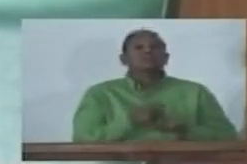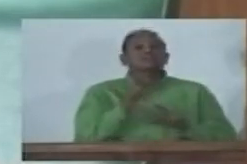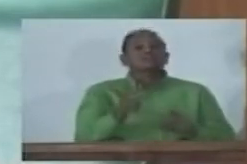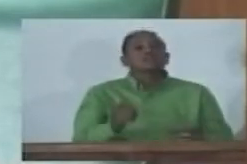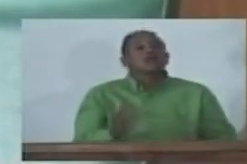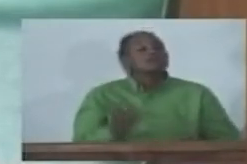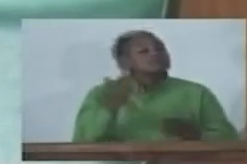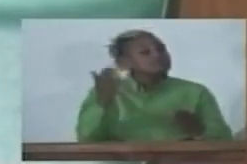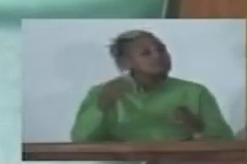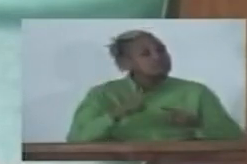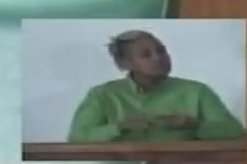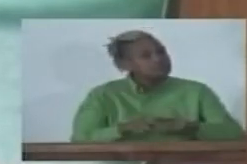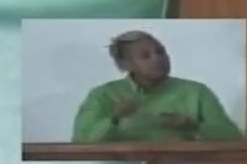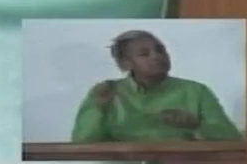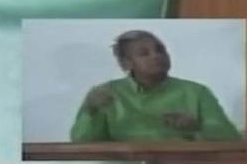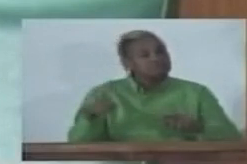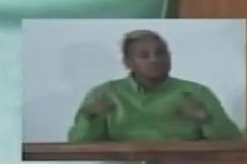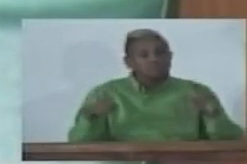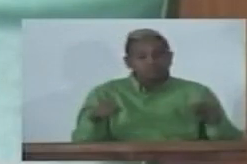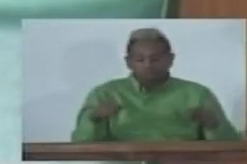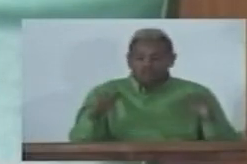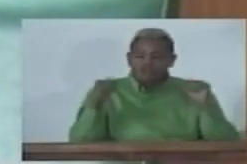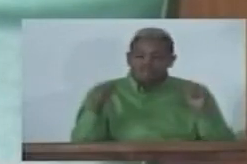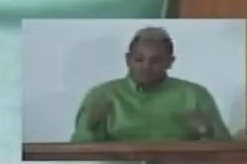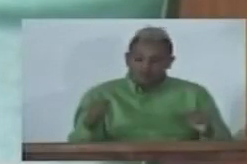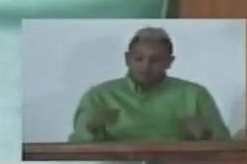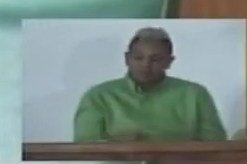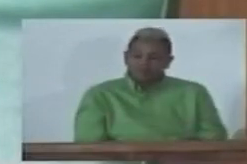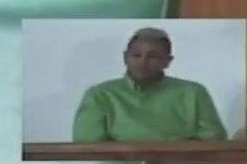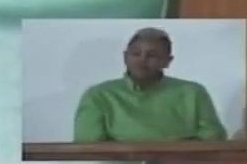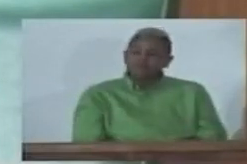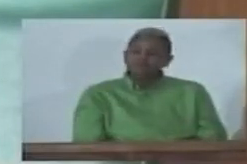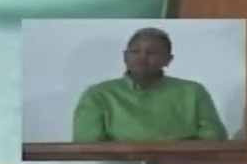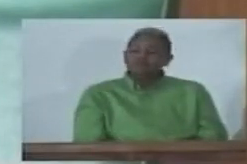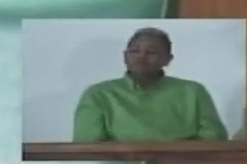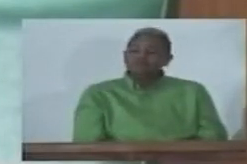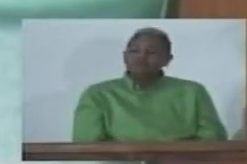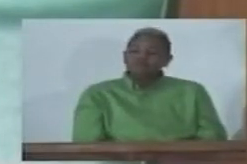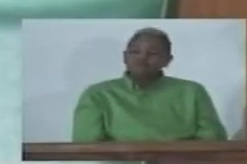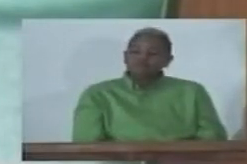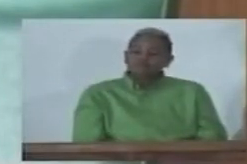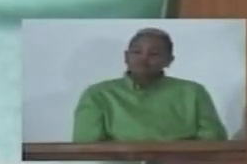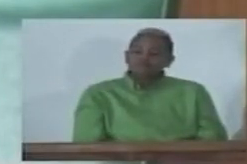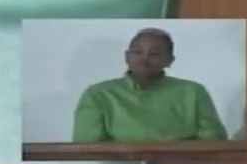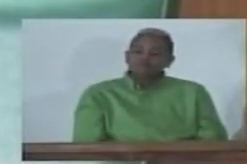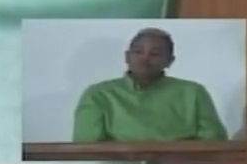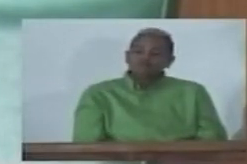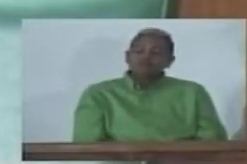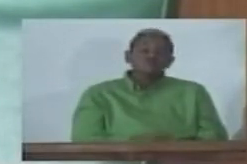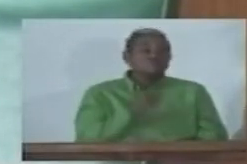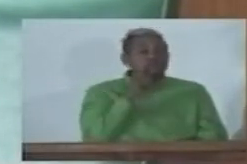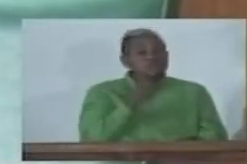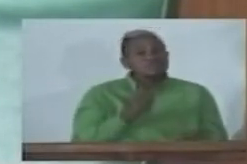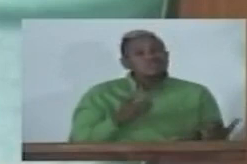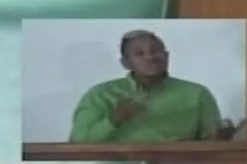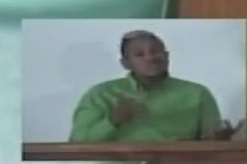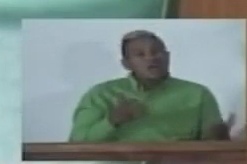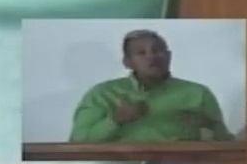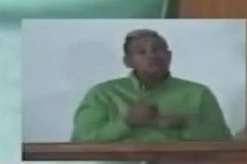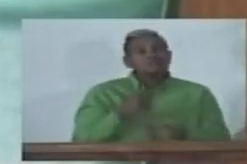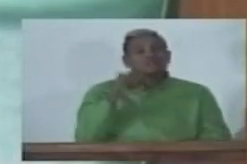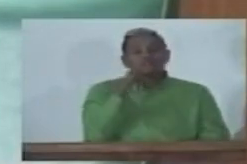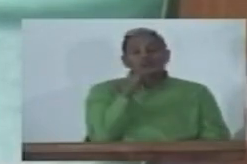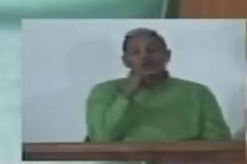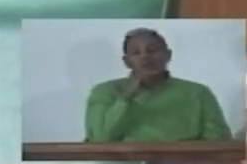subject to affirmative resolution. And whereas it is desirable that the